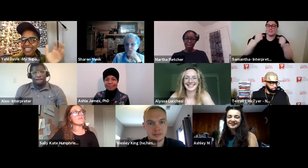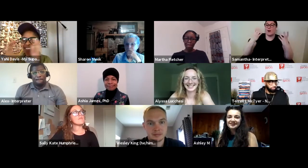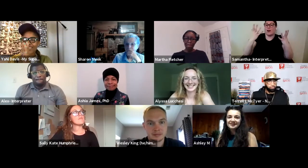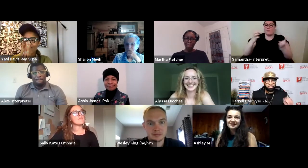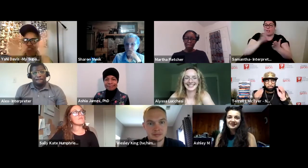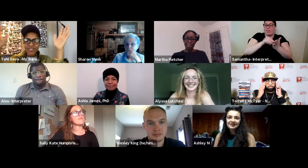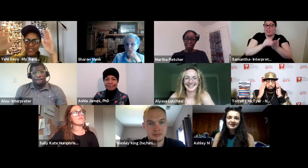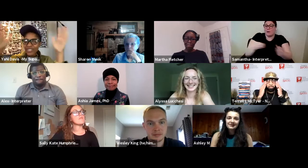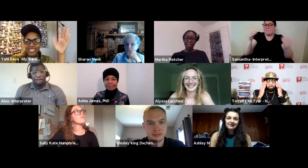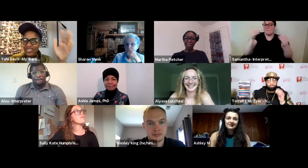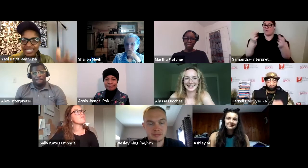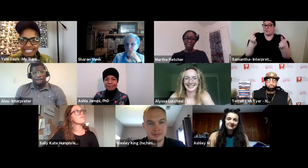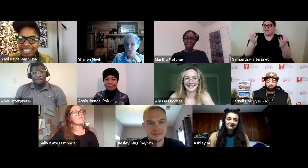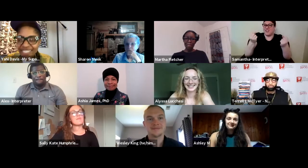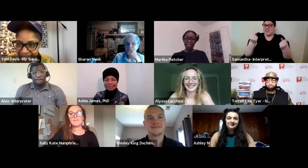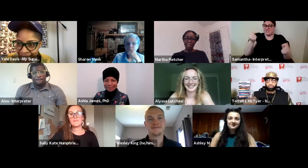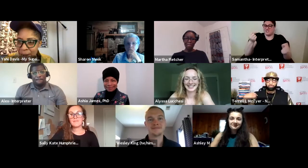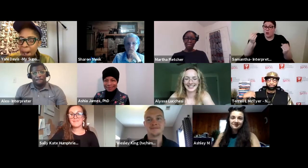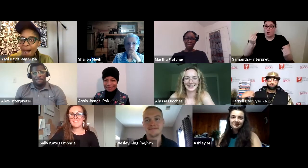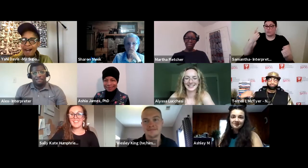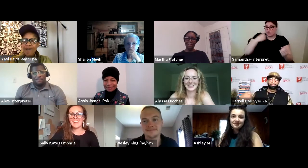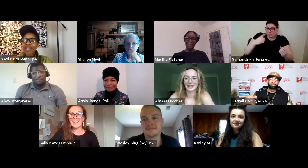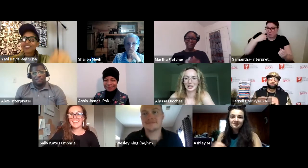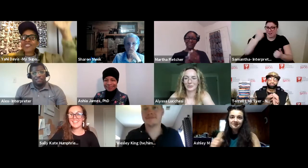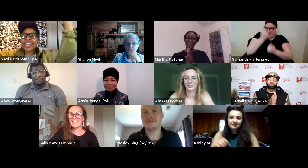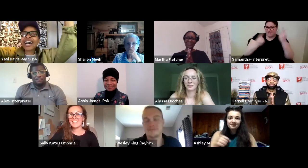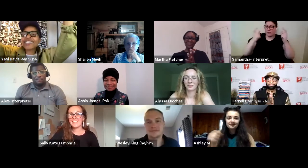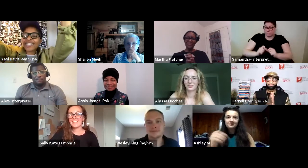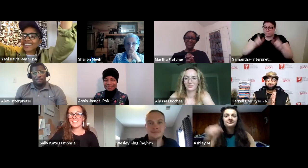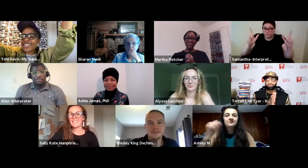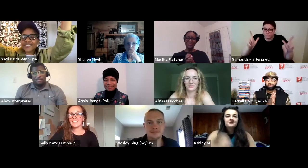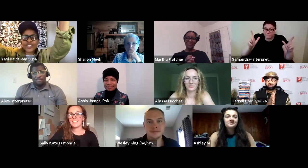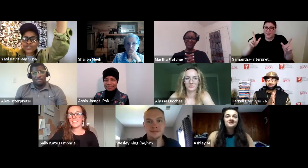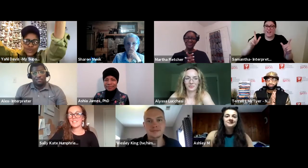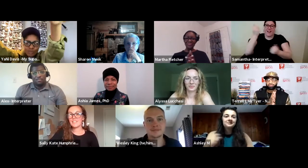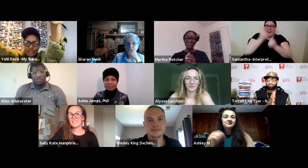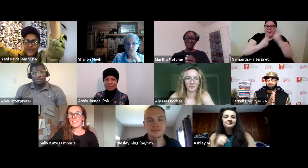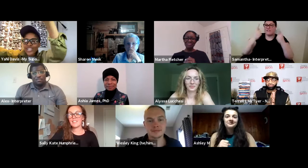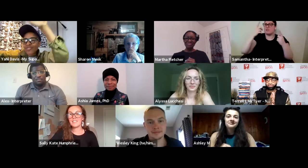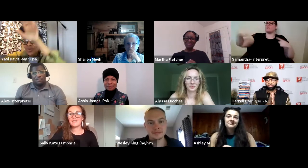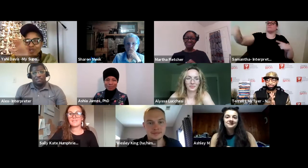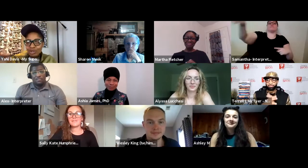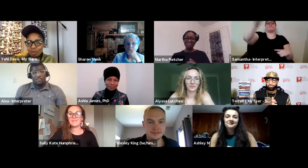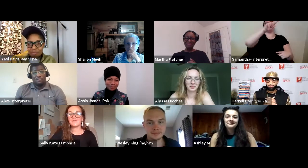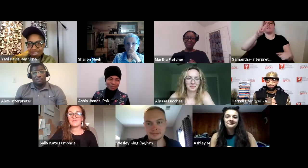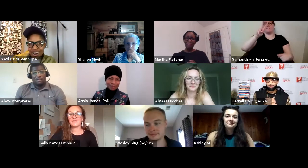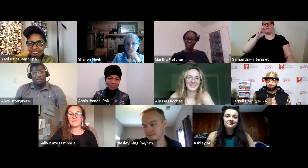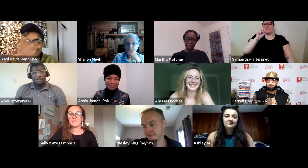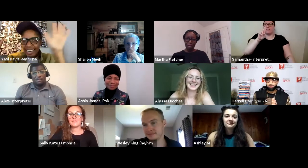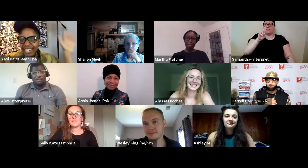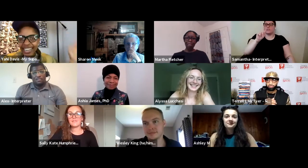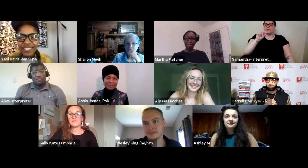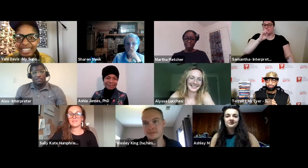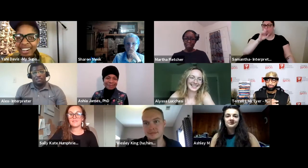all together. So if everyone on the screen can get ready, everyone out there in the virtual world, everyone on the